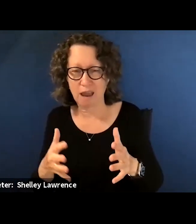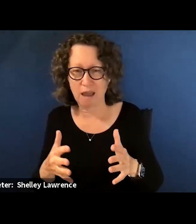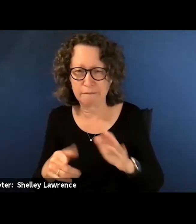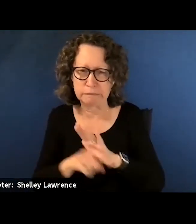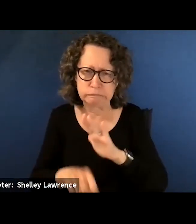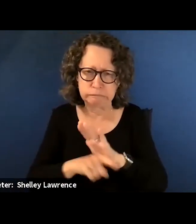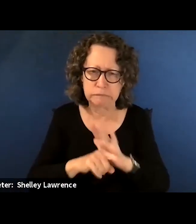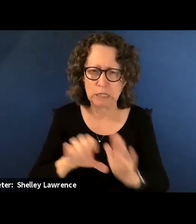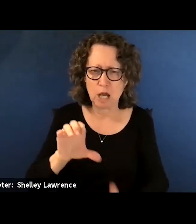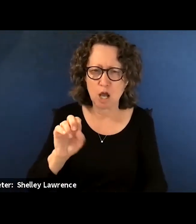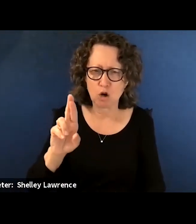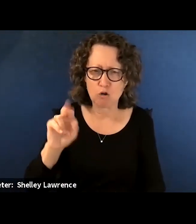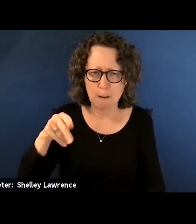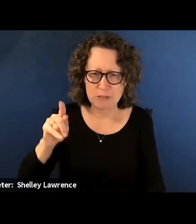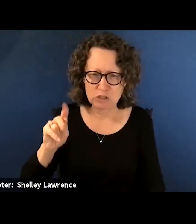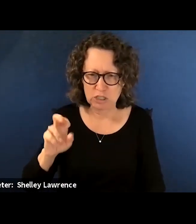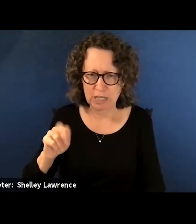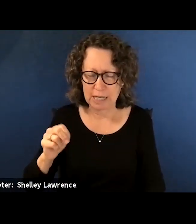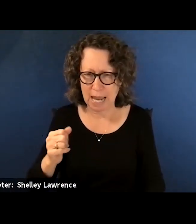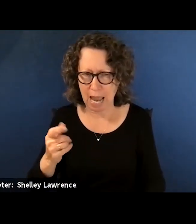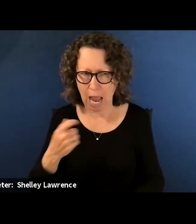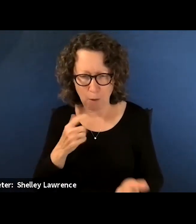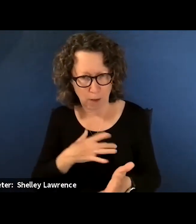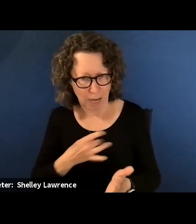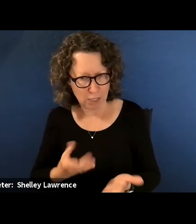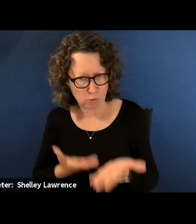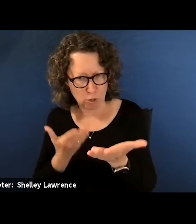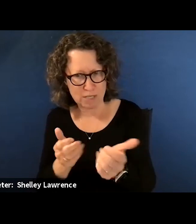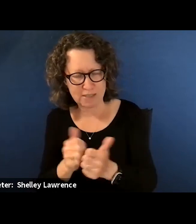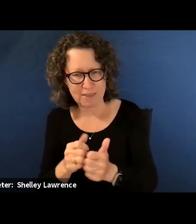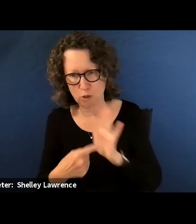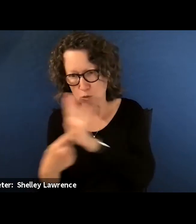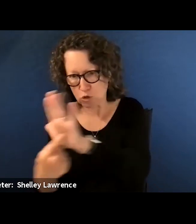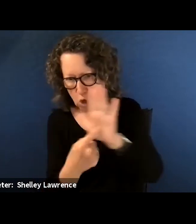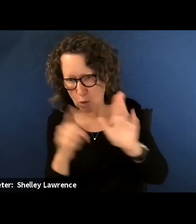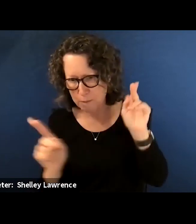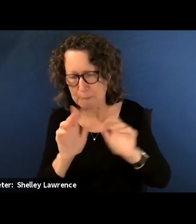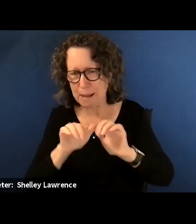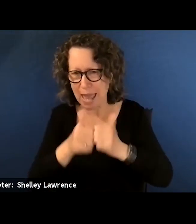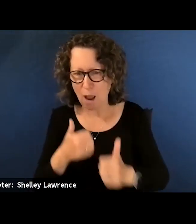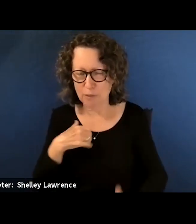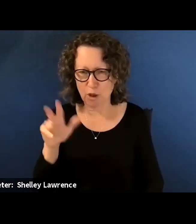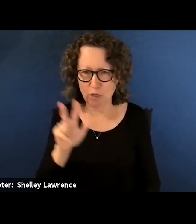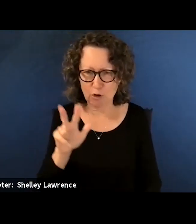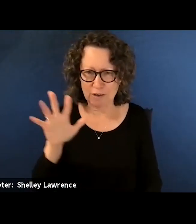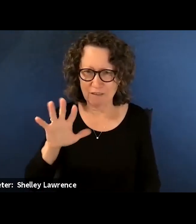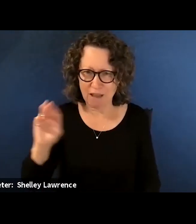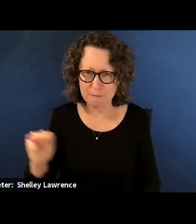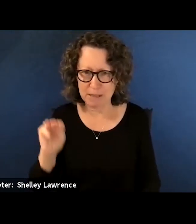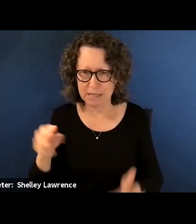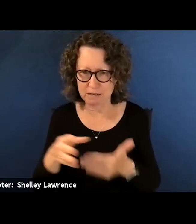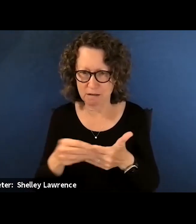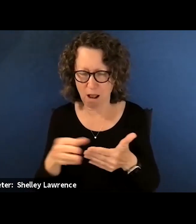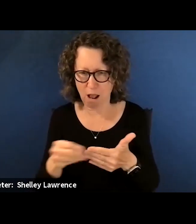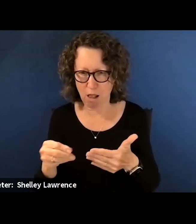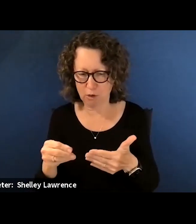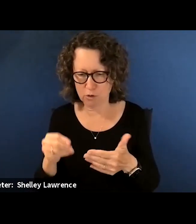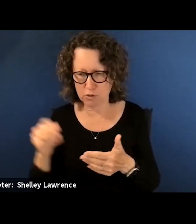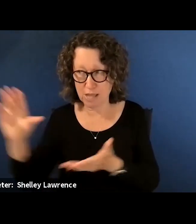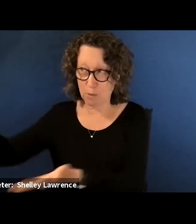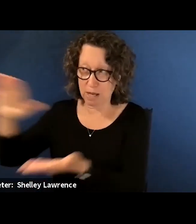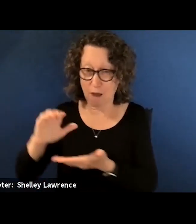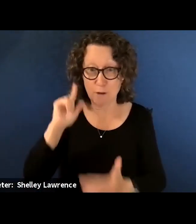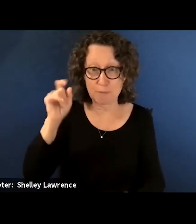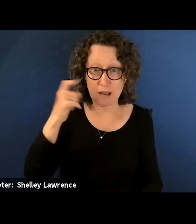that from far away. I would like to request that you show the people how the $35 million you received from the government